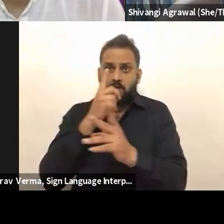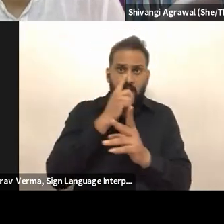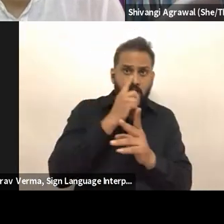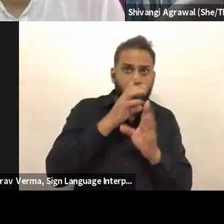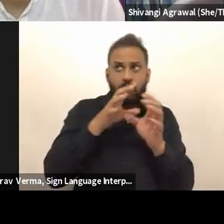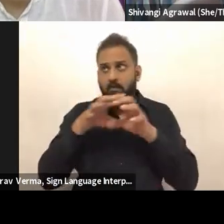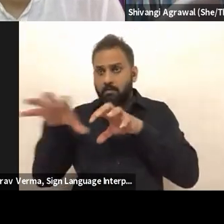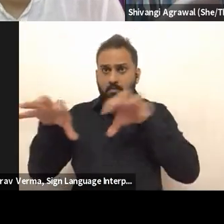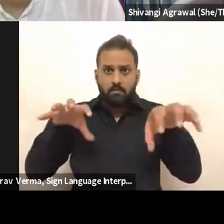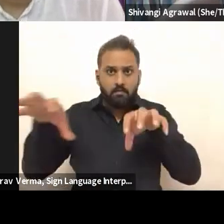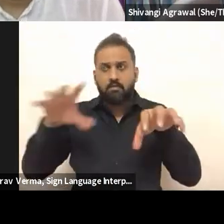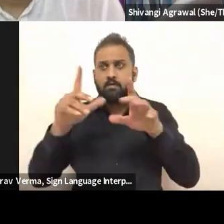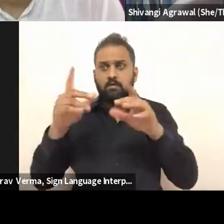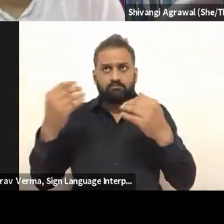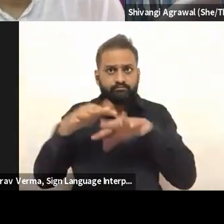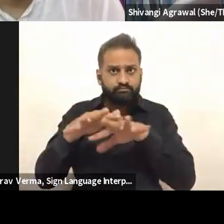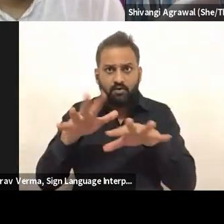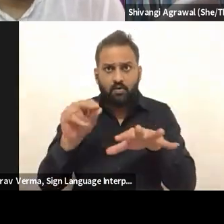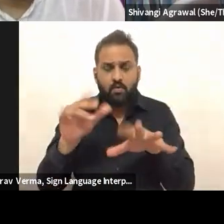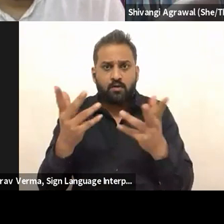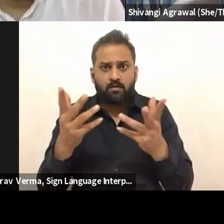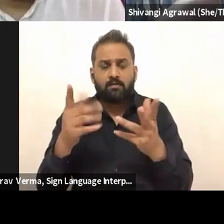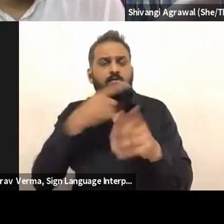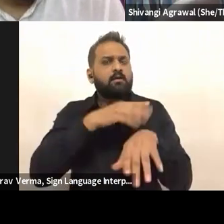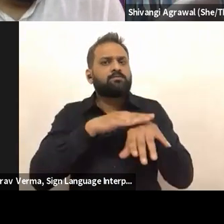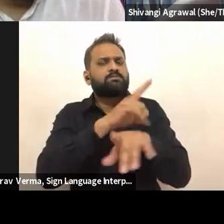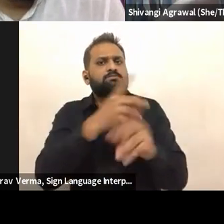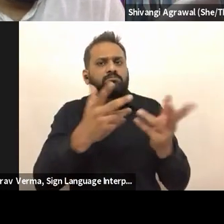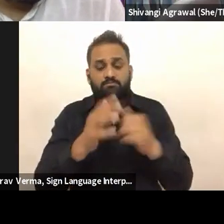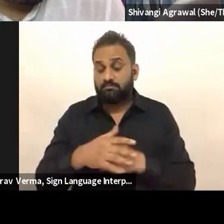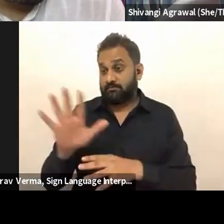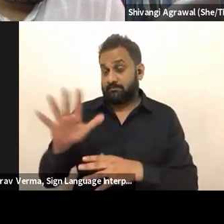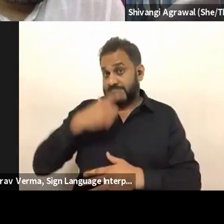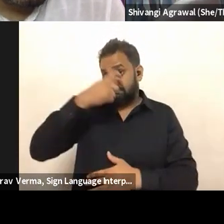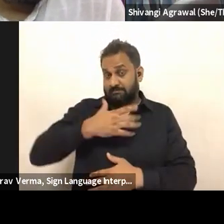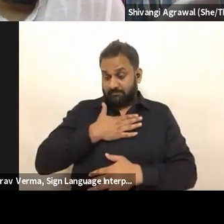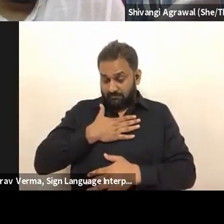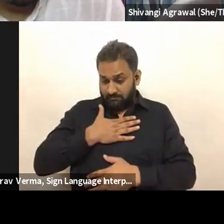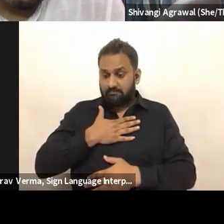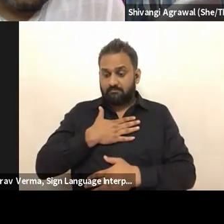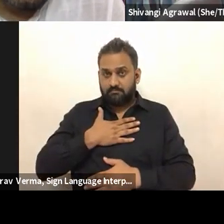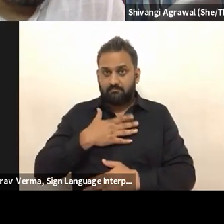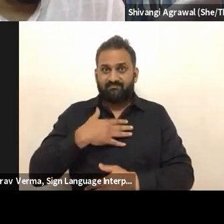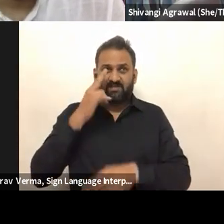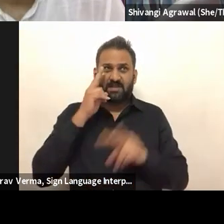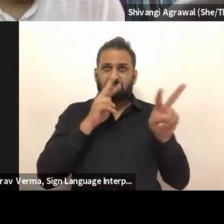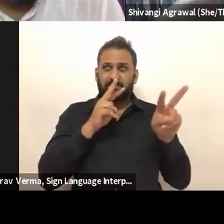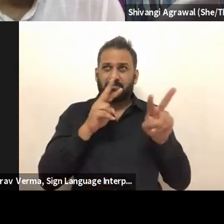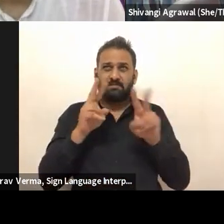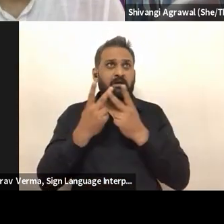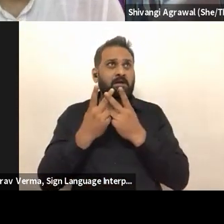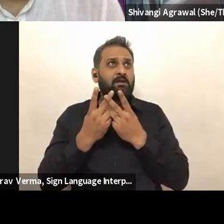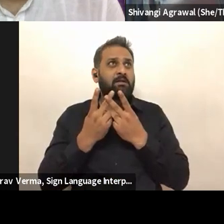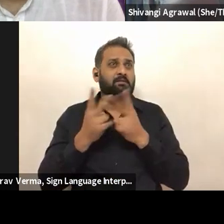community or not, in your experience? Personally, I haven't seen much difference, though I